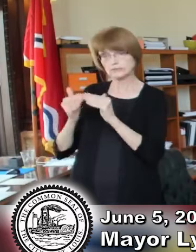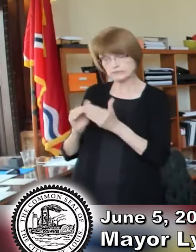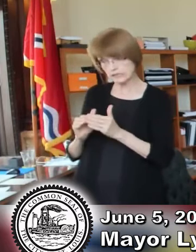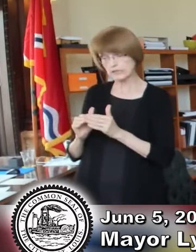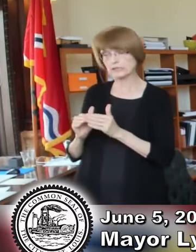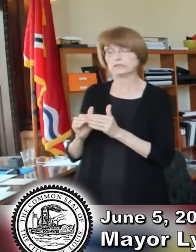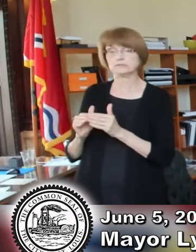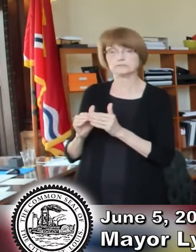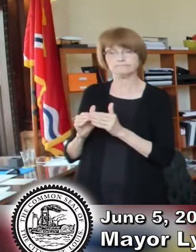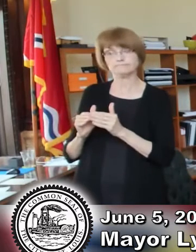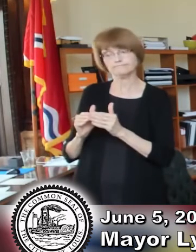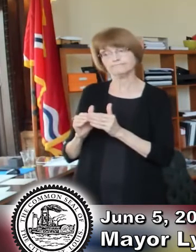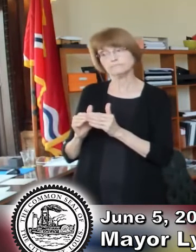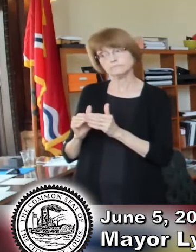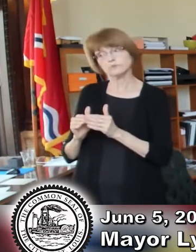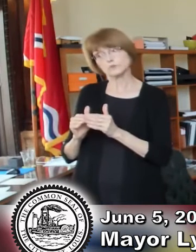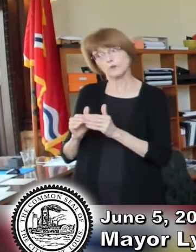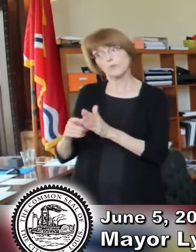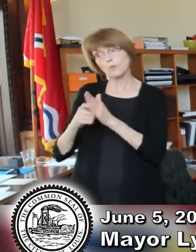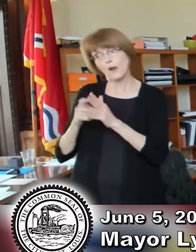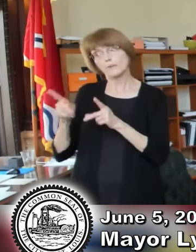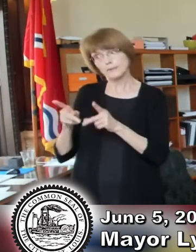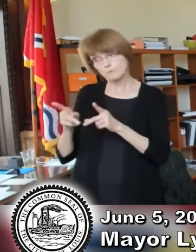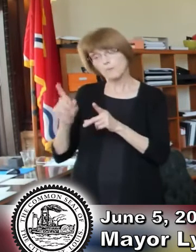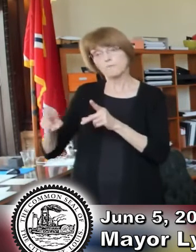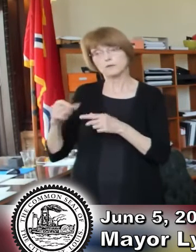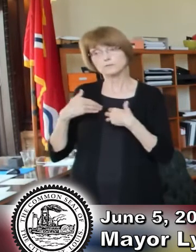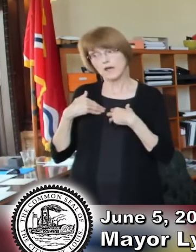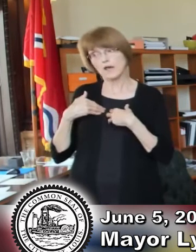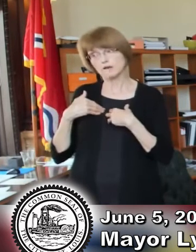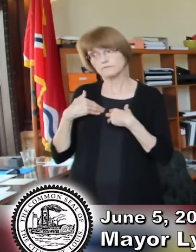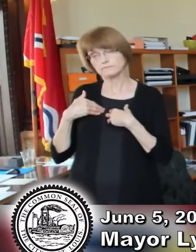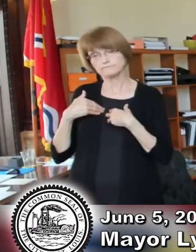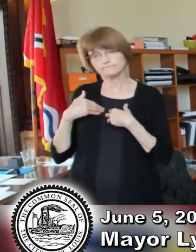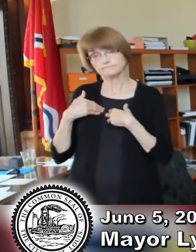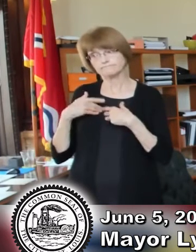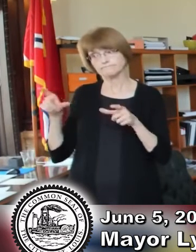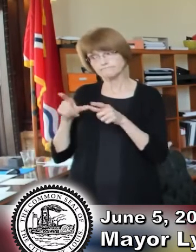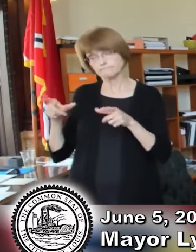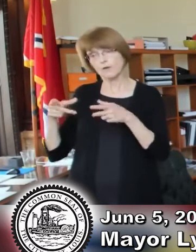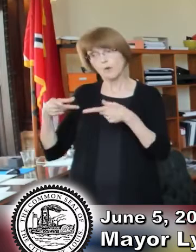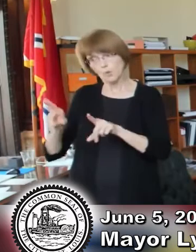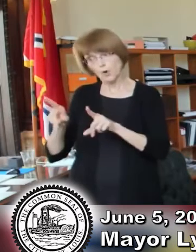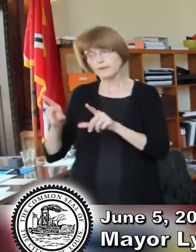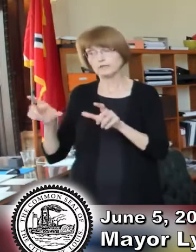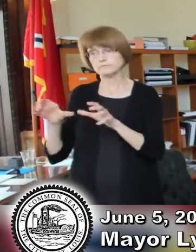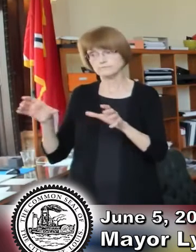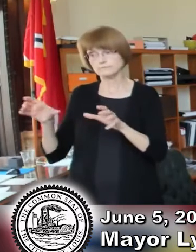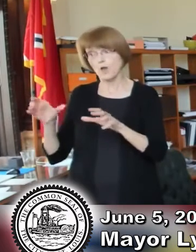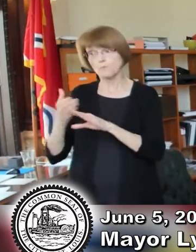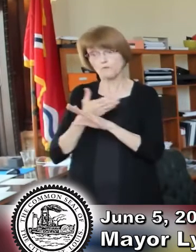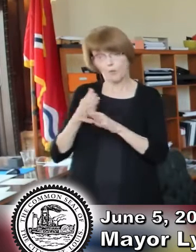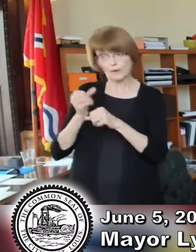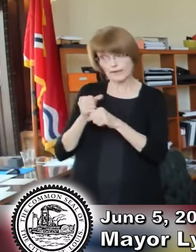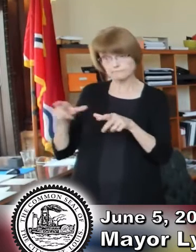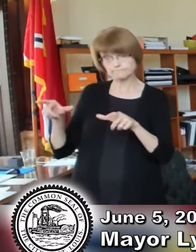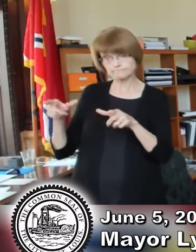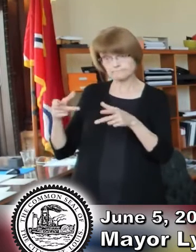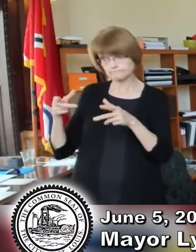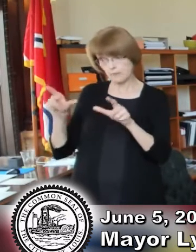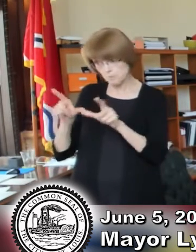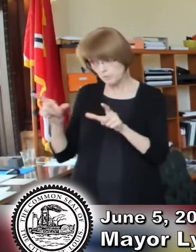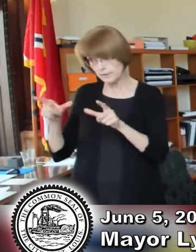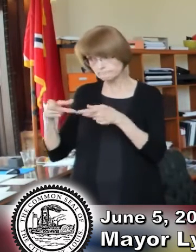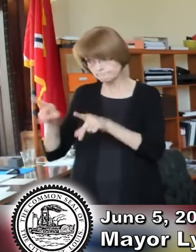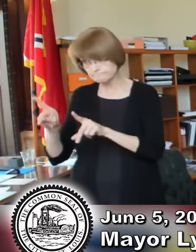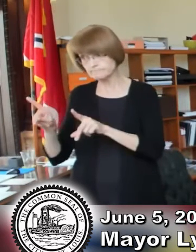people to at least have a permit to carry a gun, and to get that permit that they have to go through some training. But we've not been